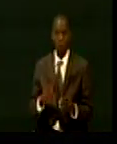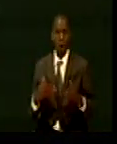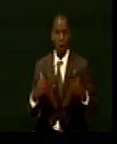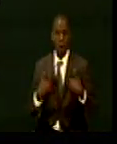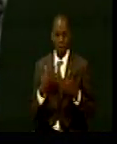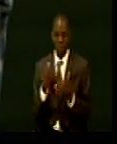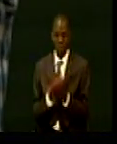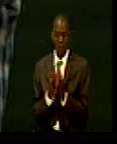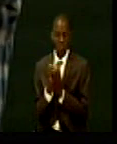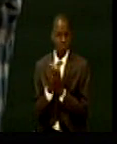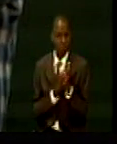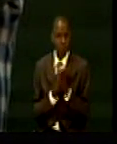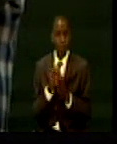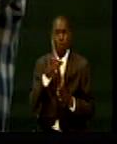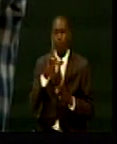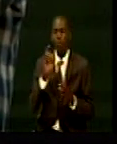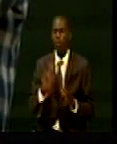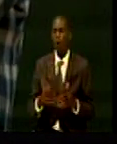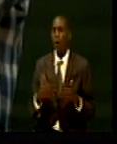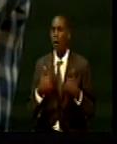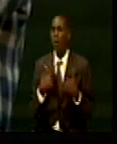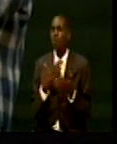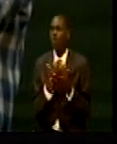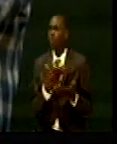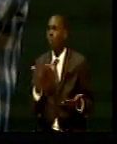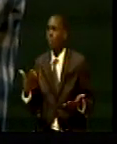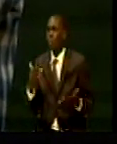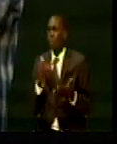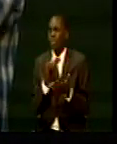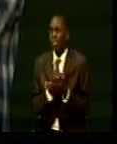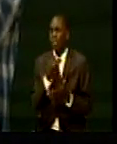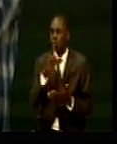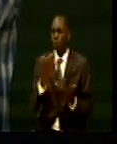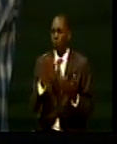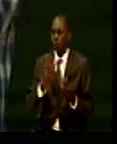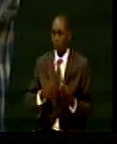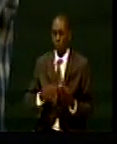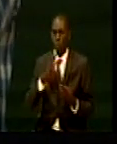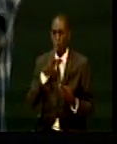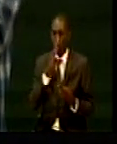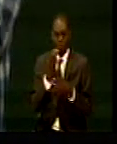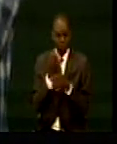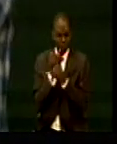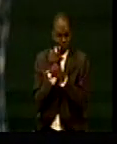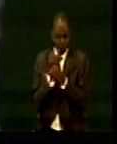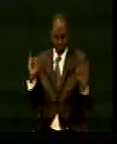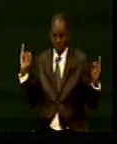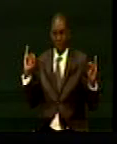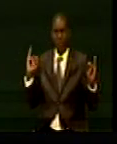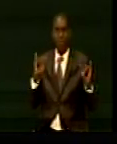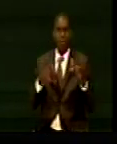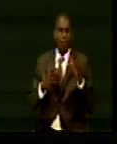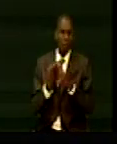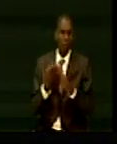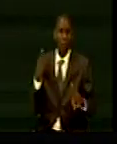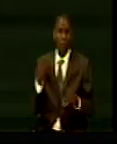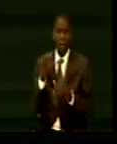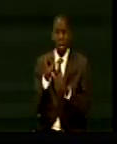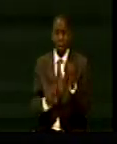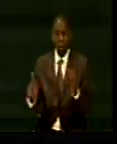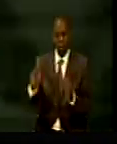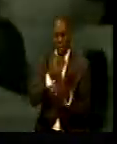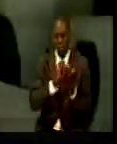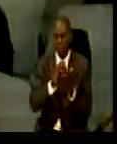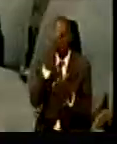be something that you want to single out yourself, and anybody that knows you will know that